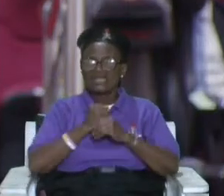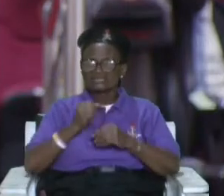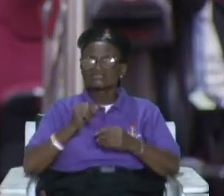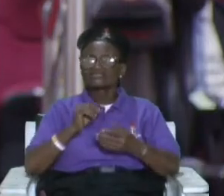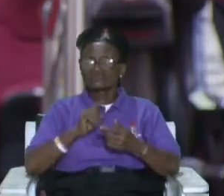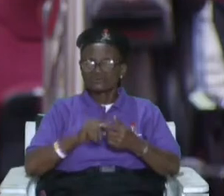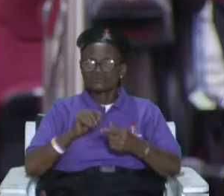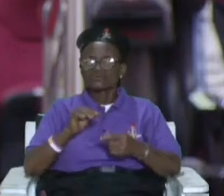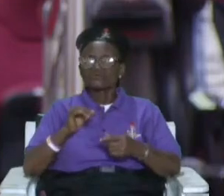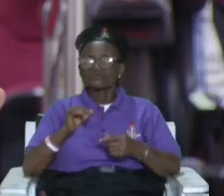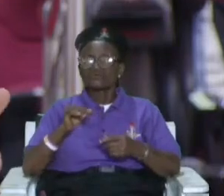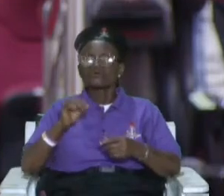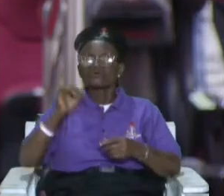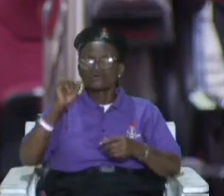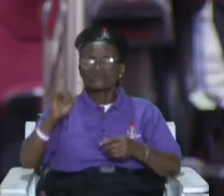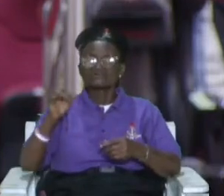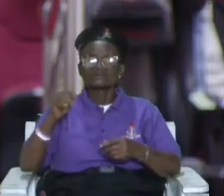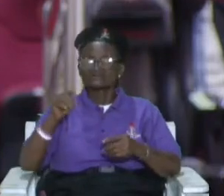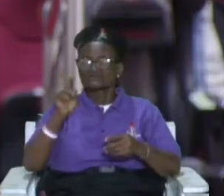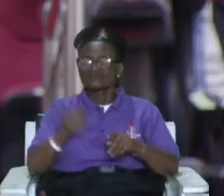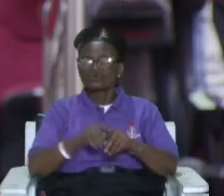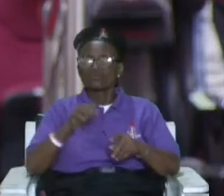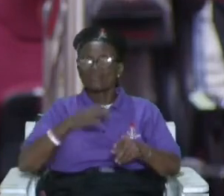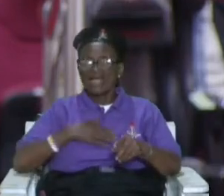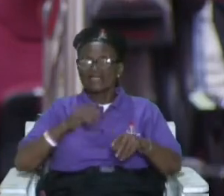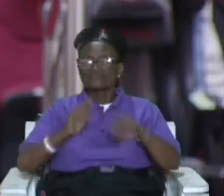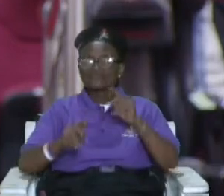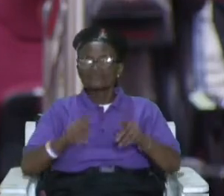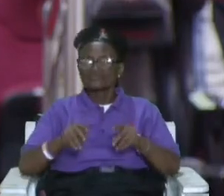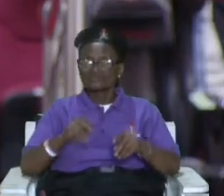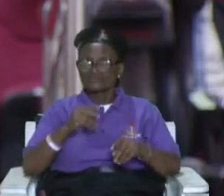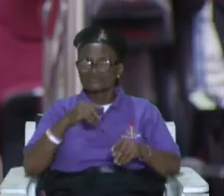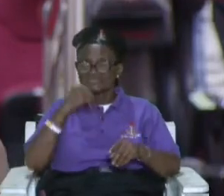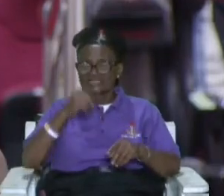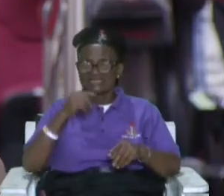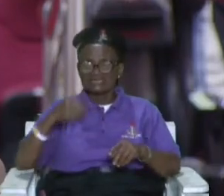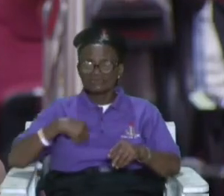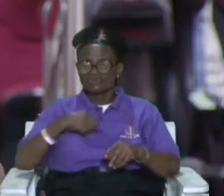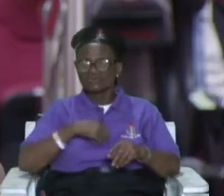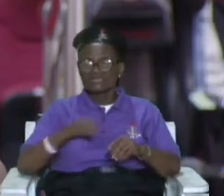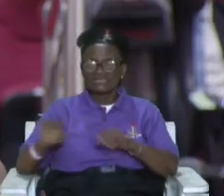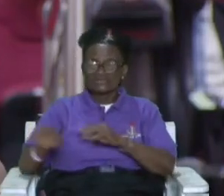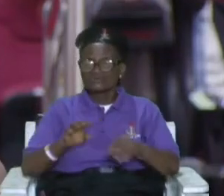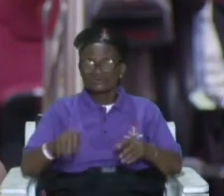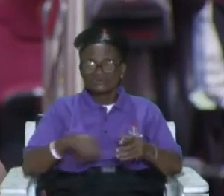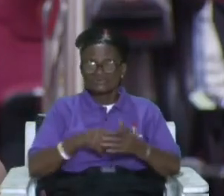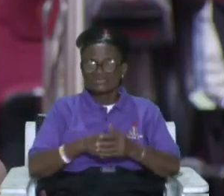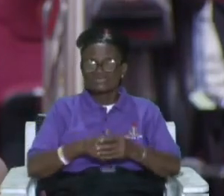And my people say, "You see, we do this Israelite journey.